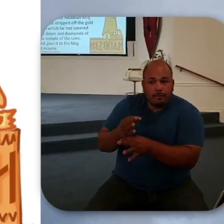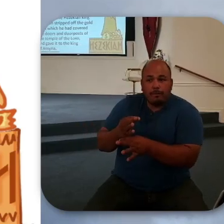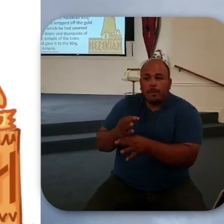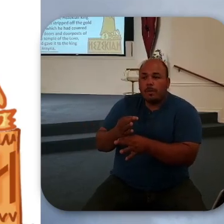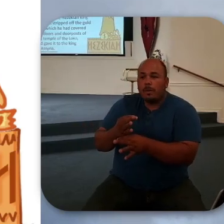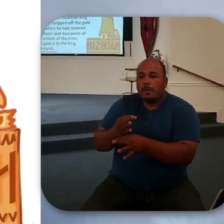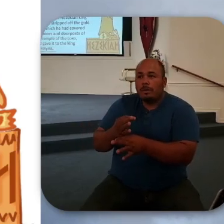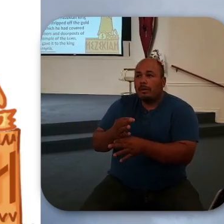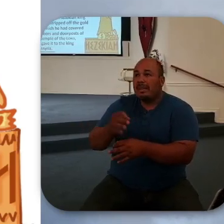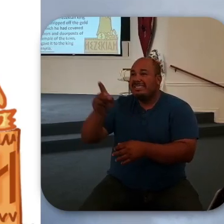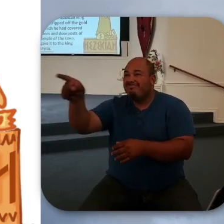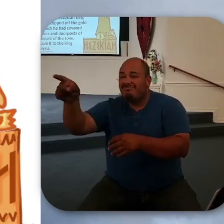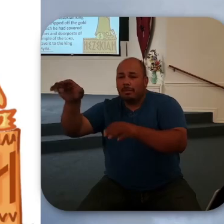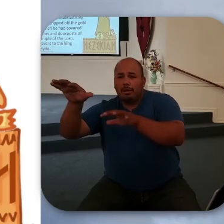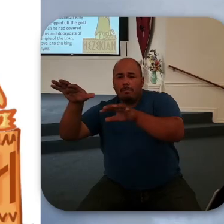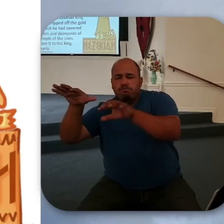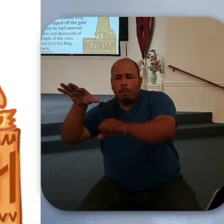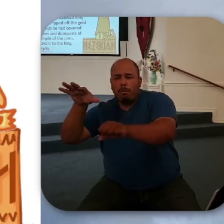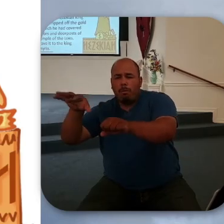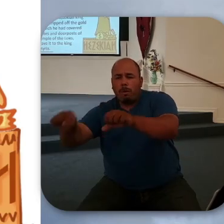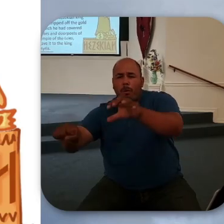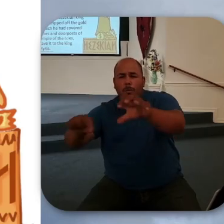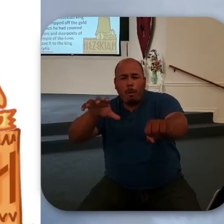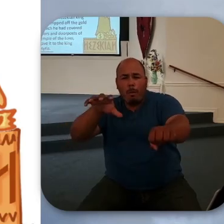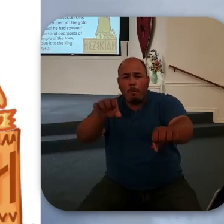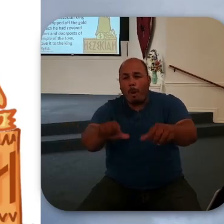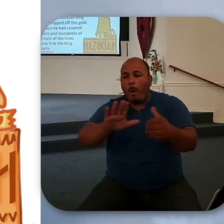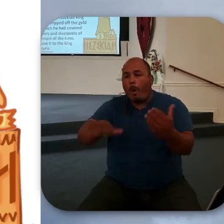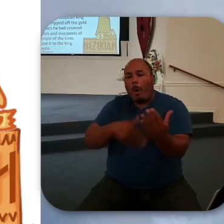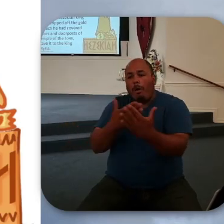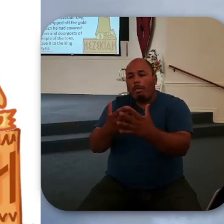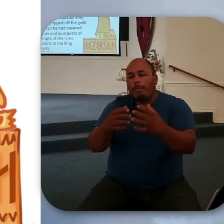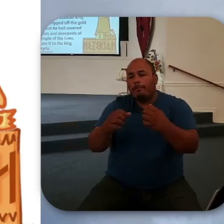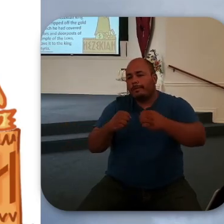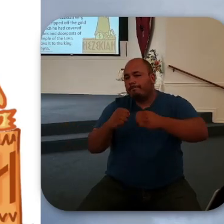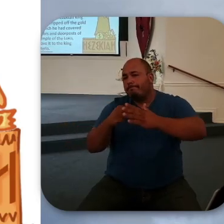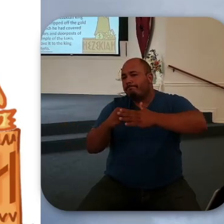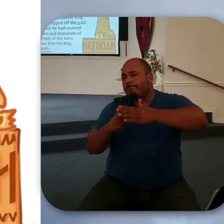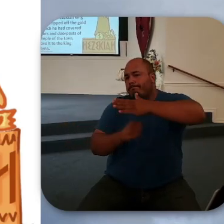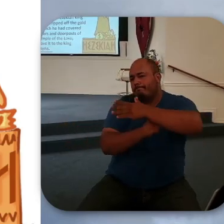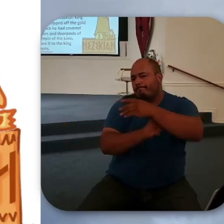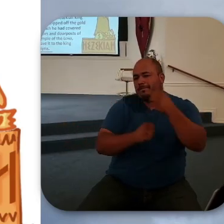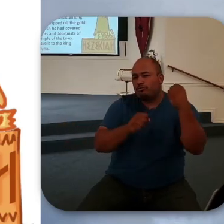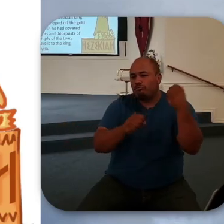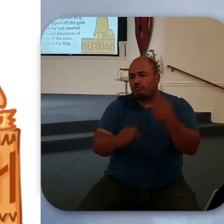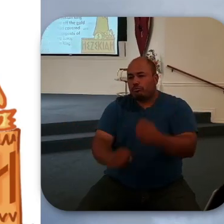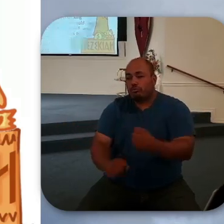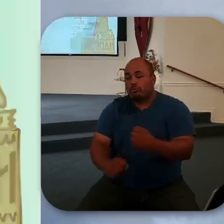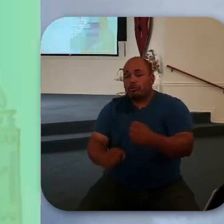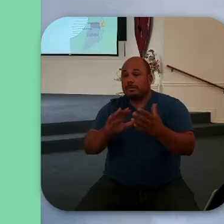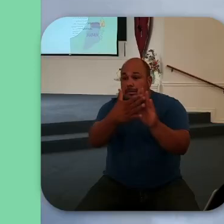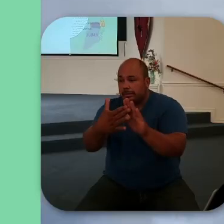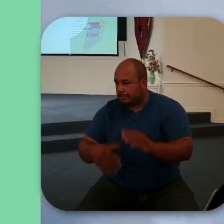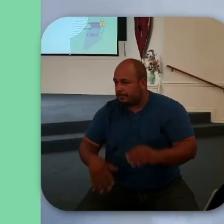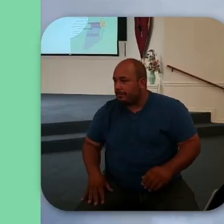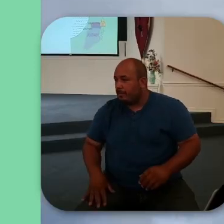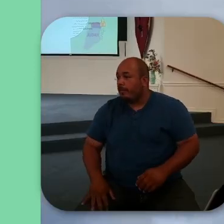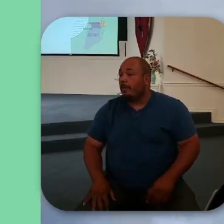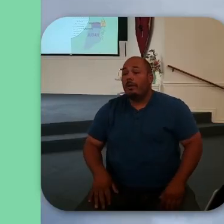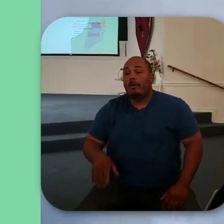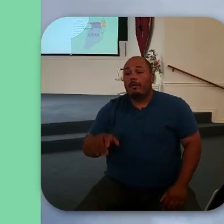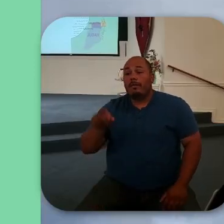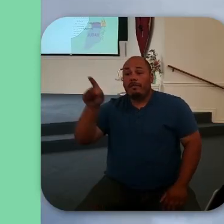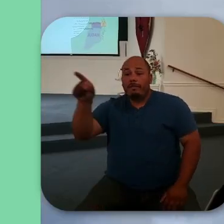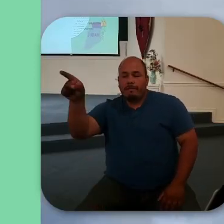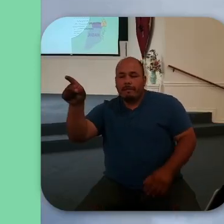captured all of Judah's fortified cities, and Assyrian records agree with that. In fact, they specify that they captured